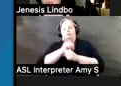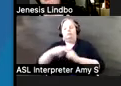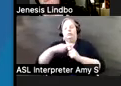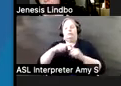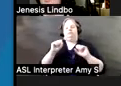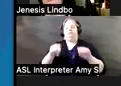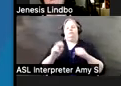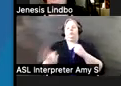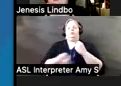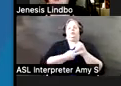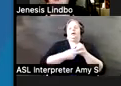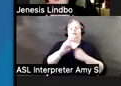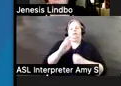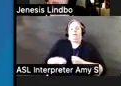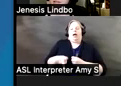mapped profiles.